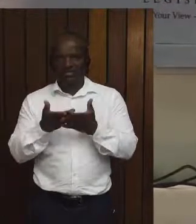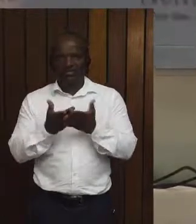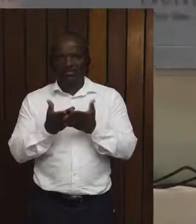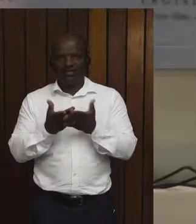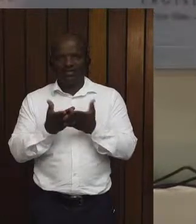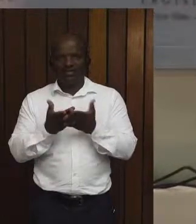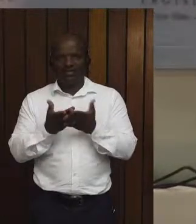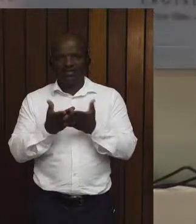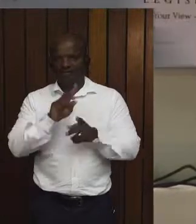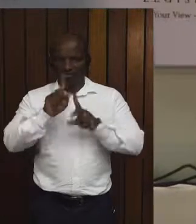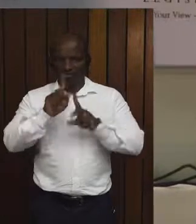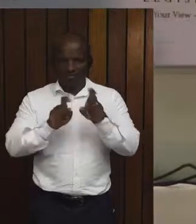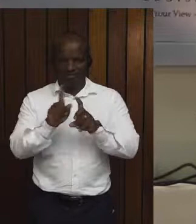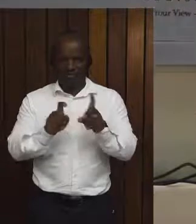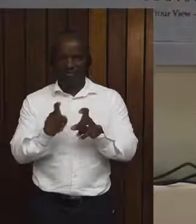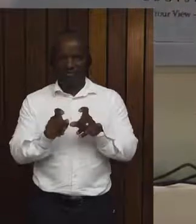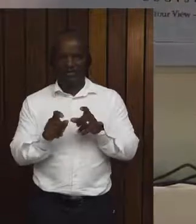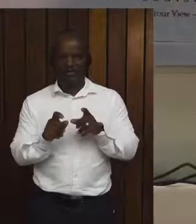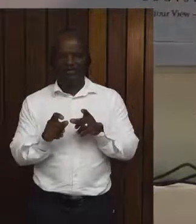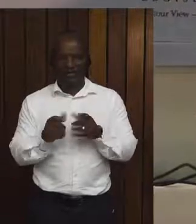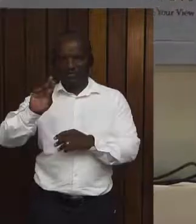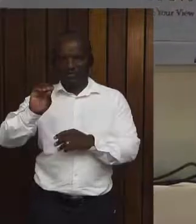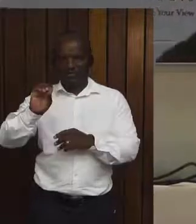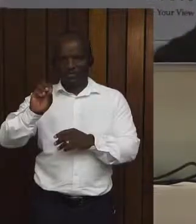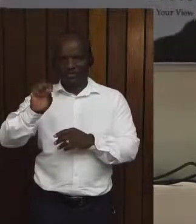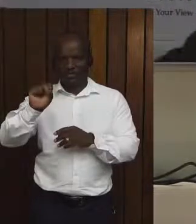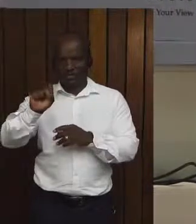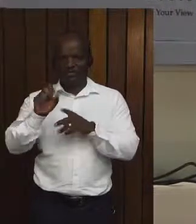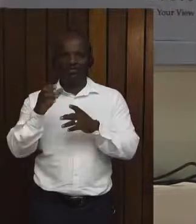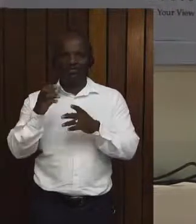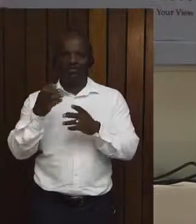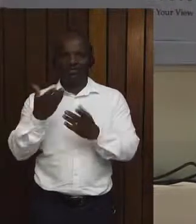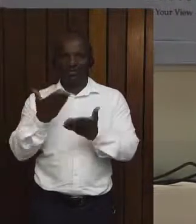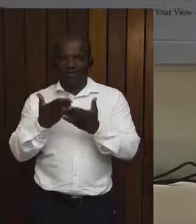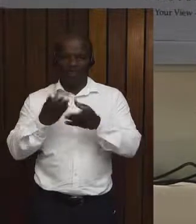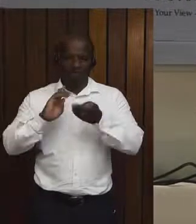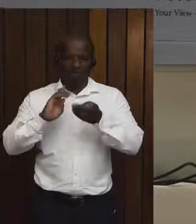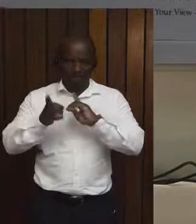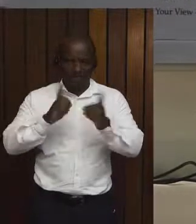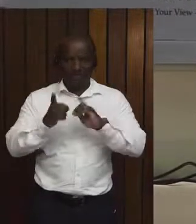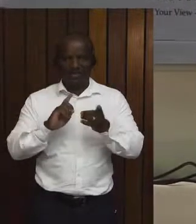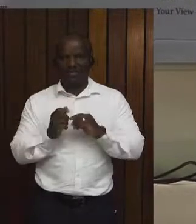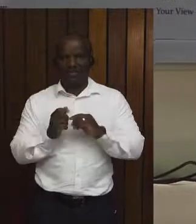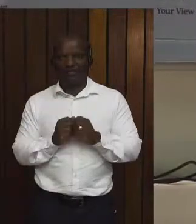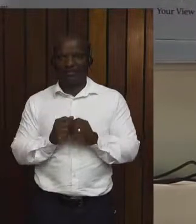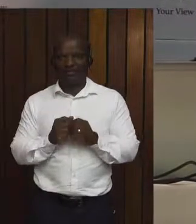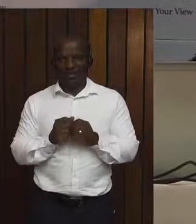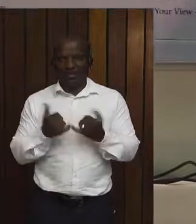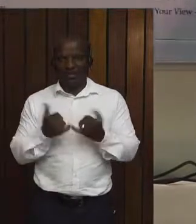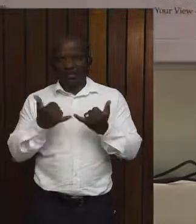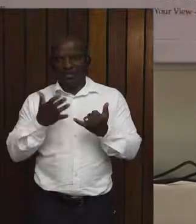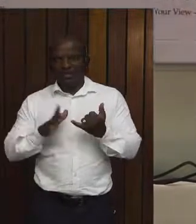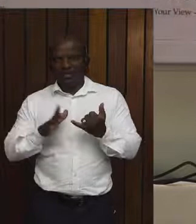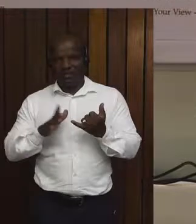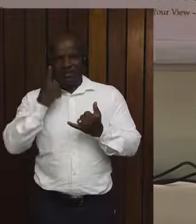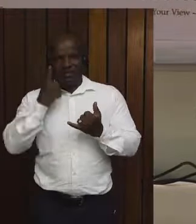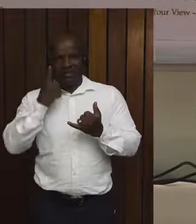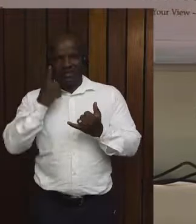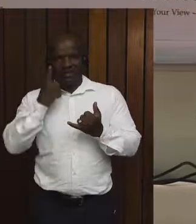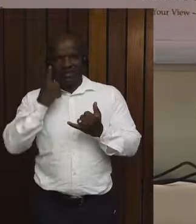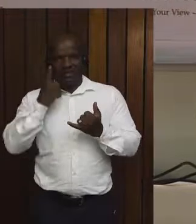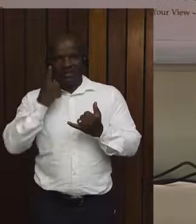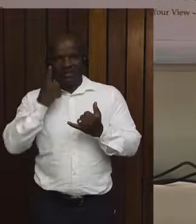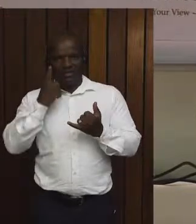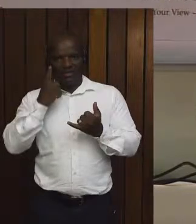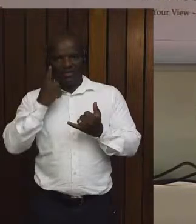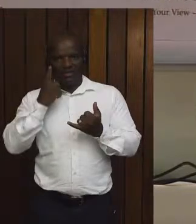to do that discussion, and and let's see how do we have that engagement and a discussion